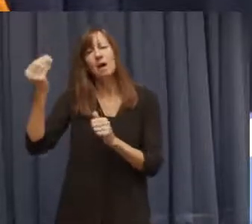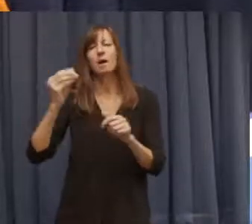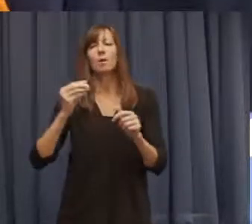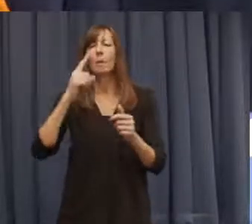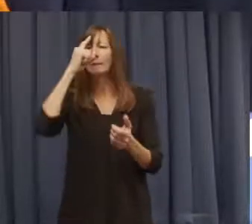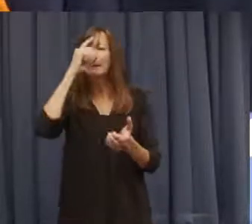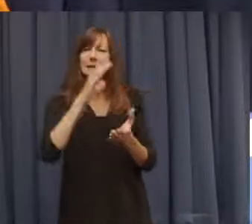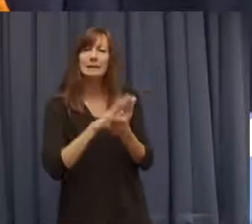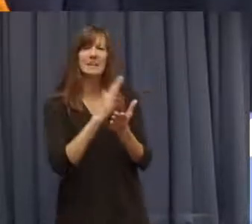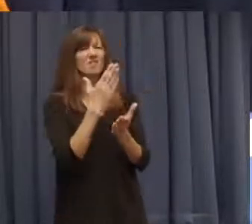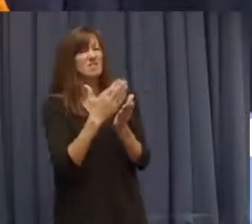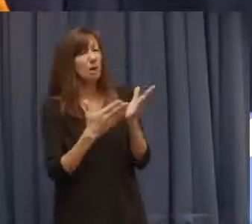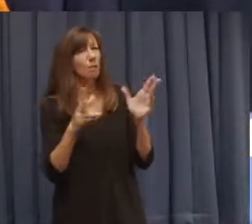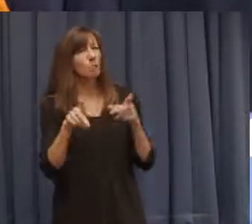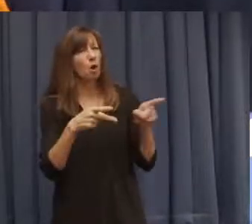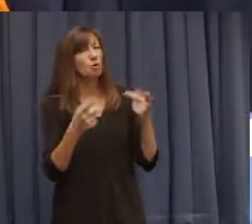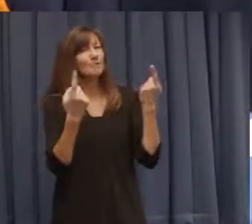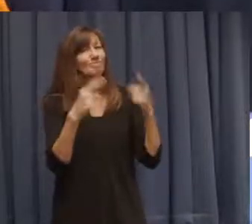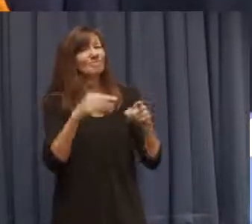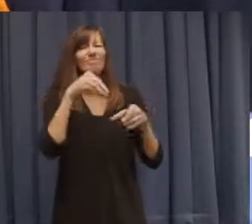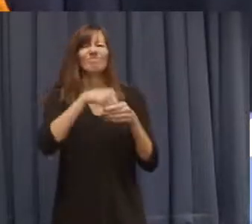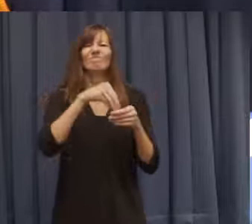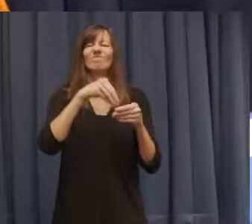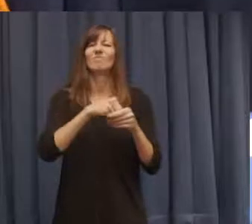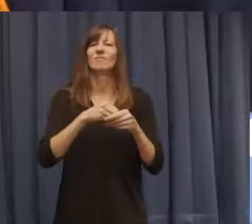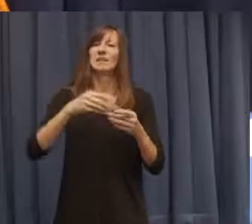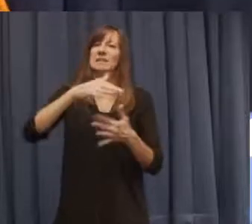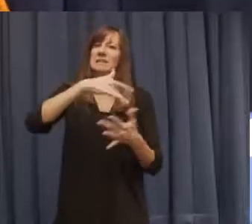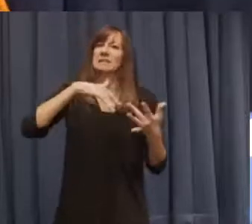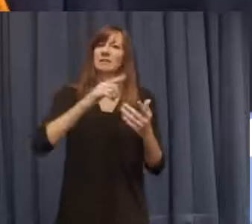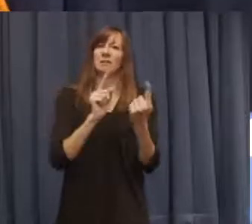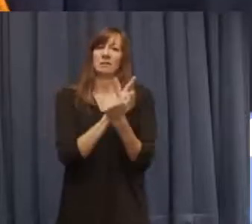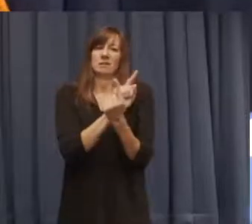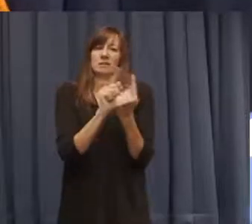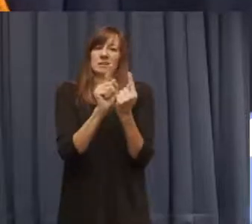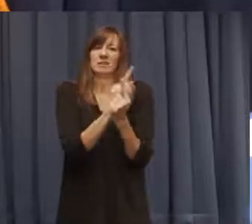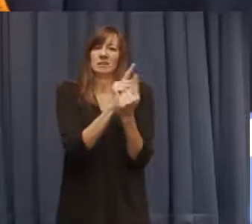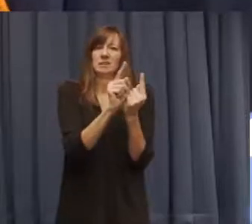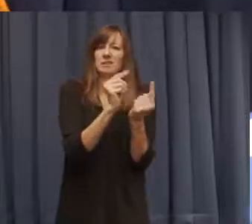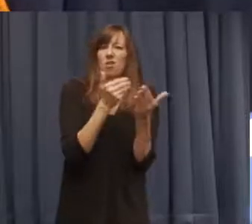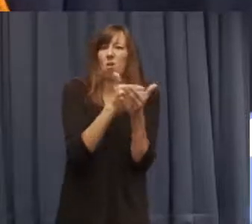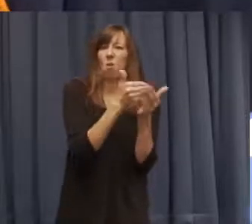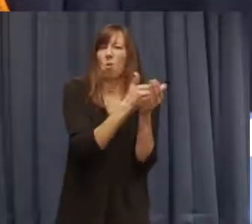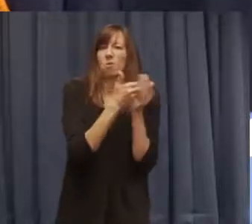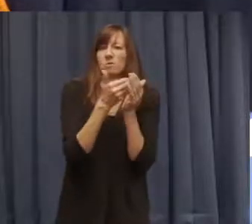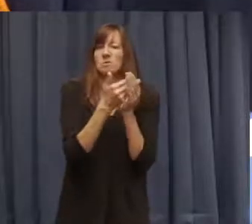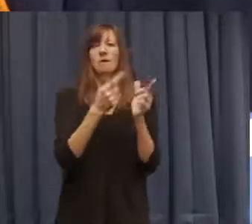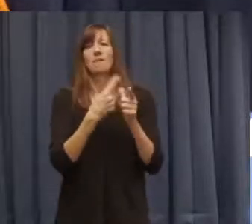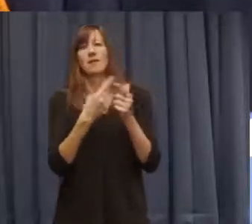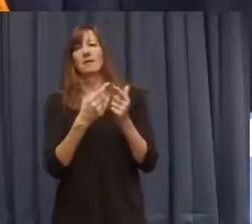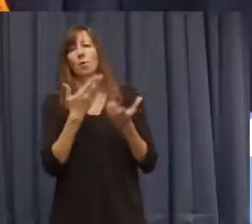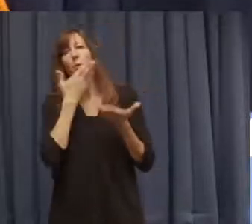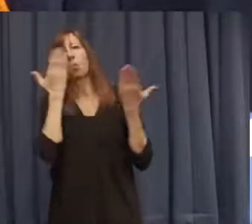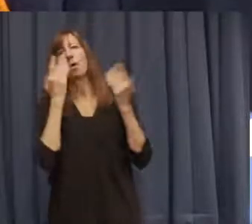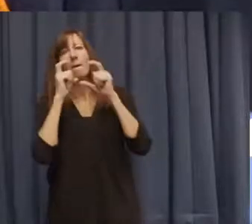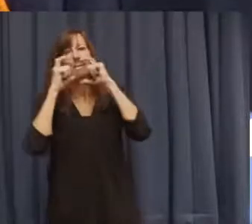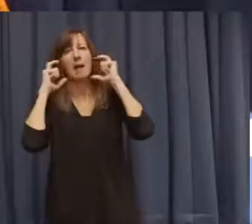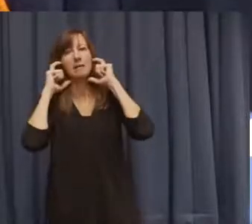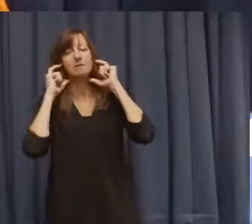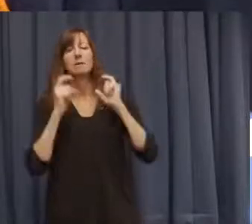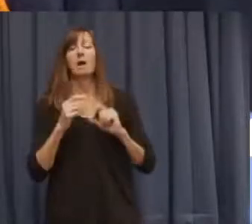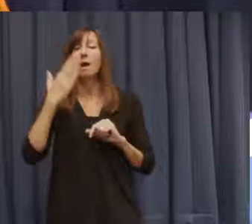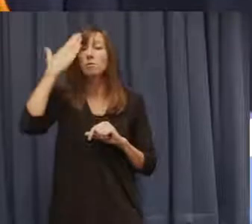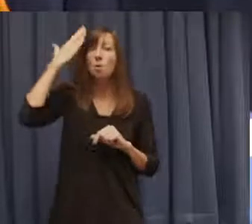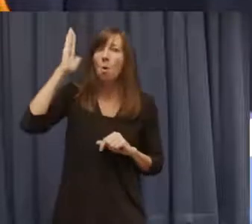of close contact and likely not mask wearing. So those gathering events, as much as we all want to desperately